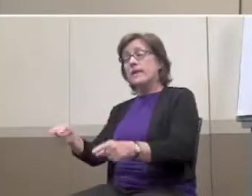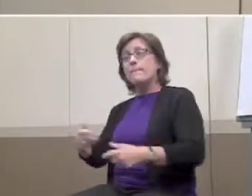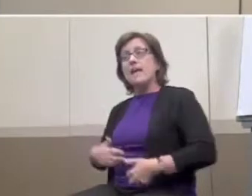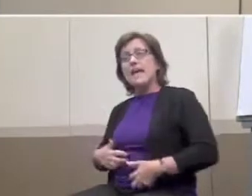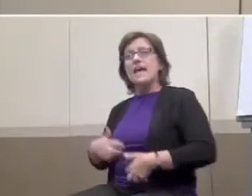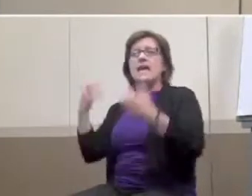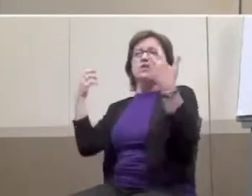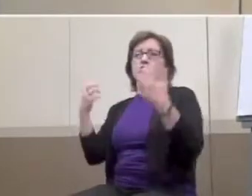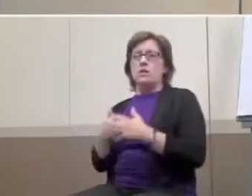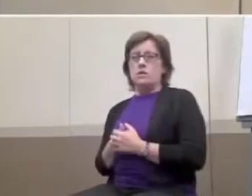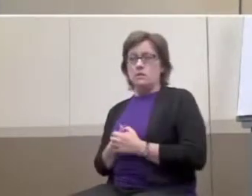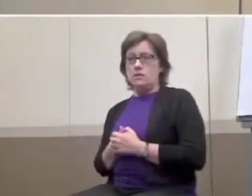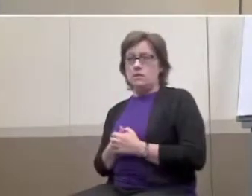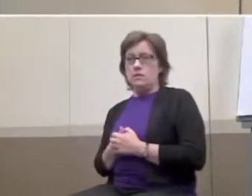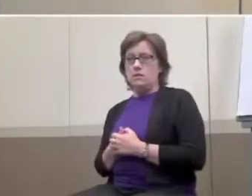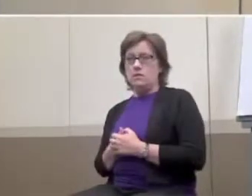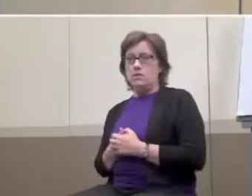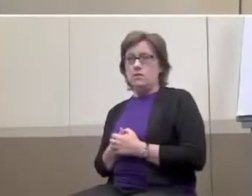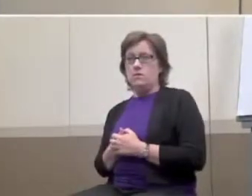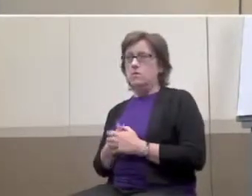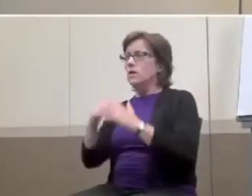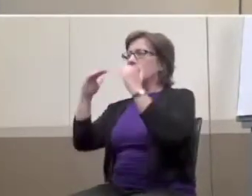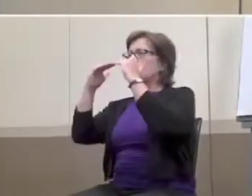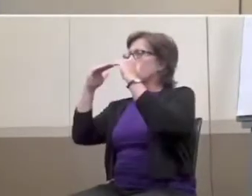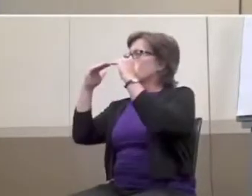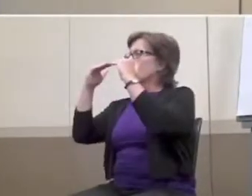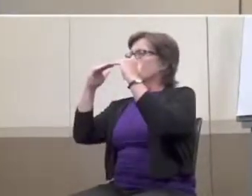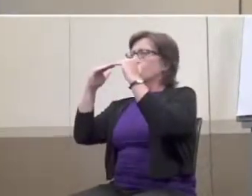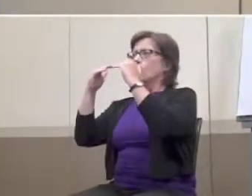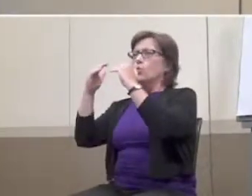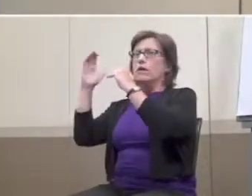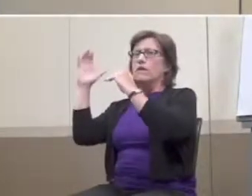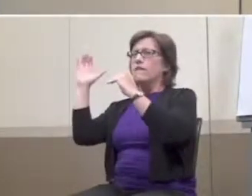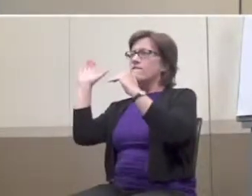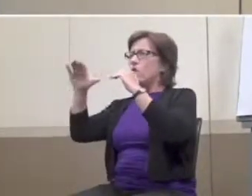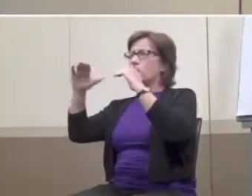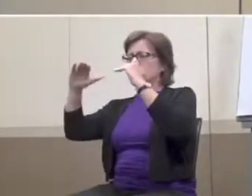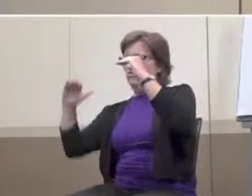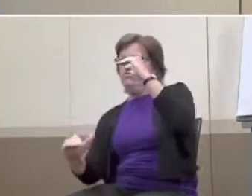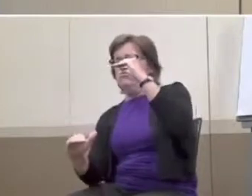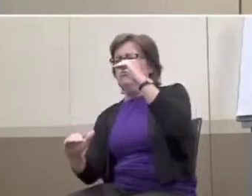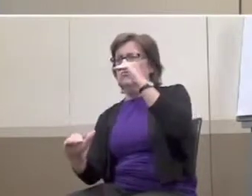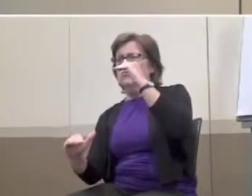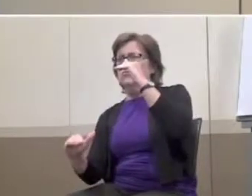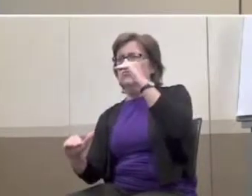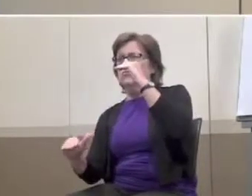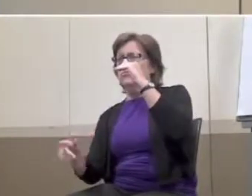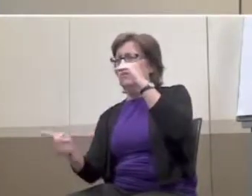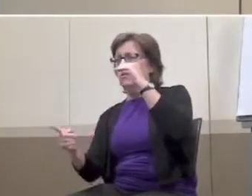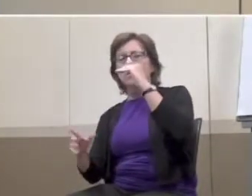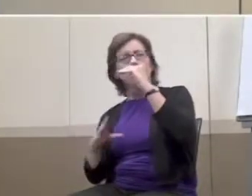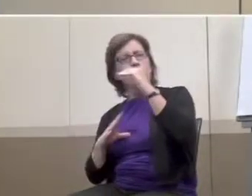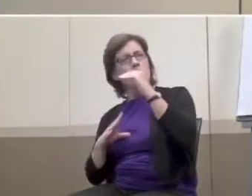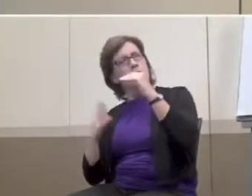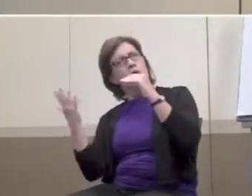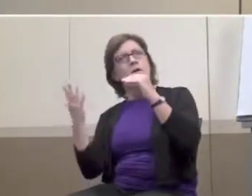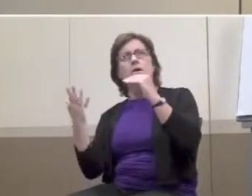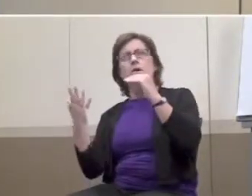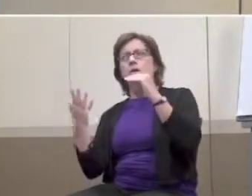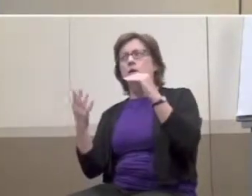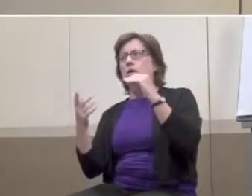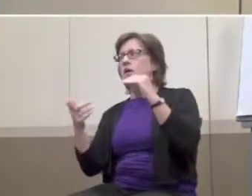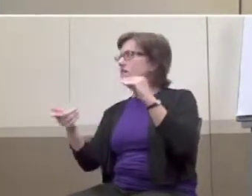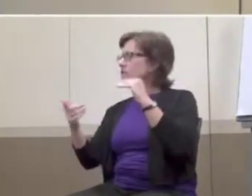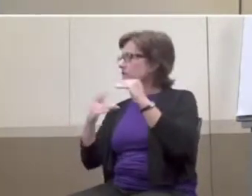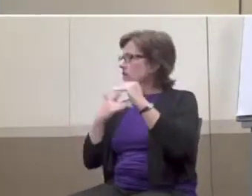angry because we have taken them from an equal position and forced them down into a lower position. And if they were comfortable in